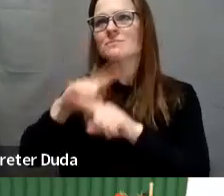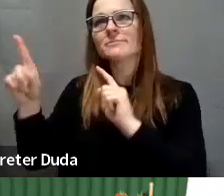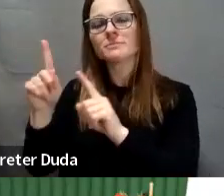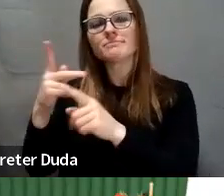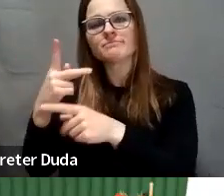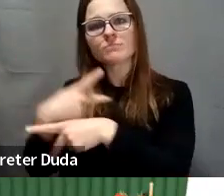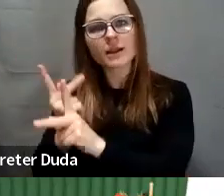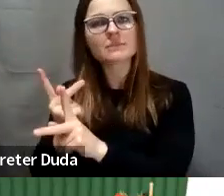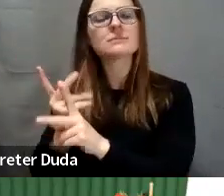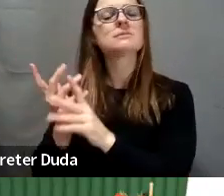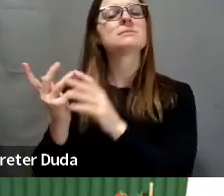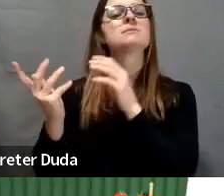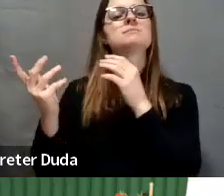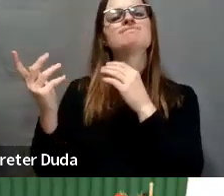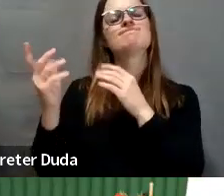some